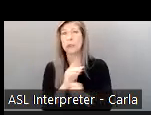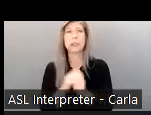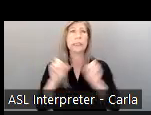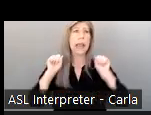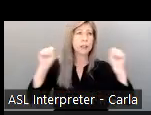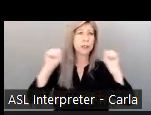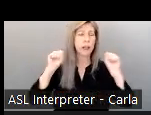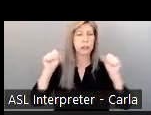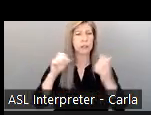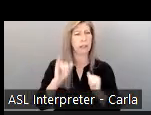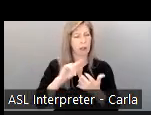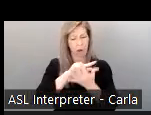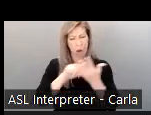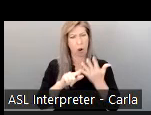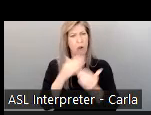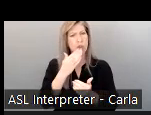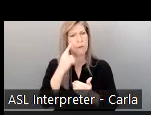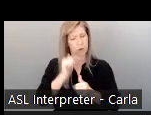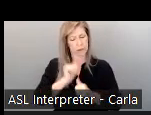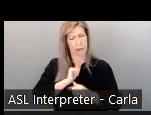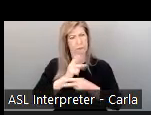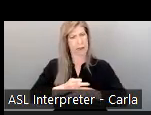self-care. But the literal